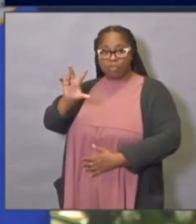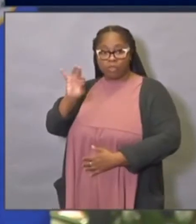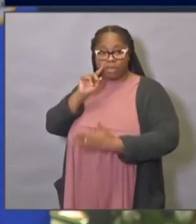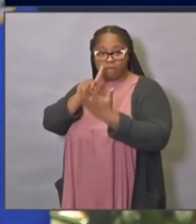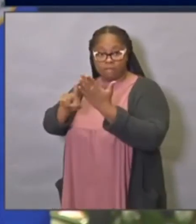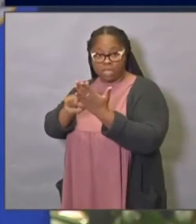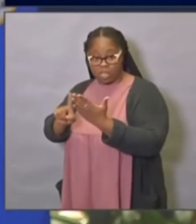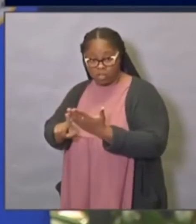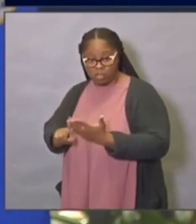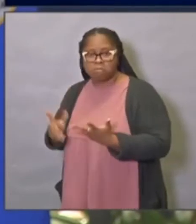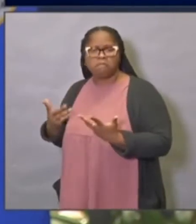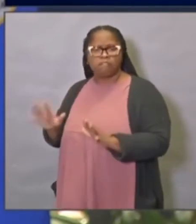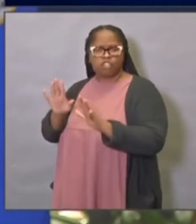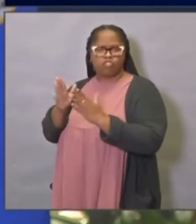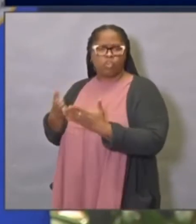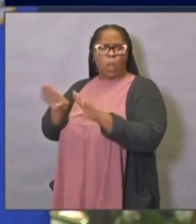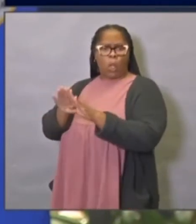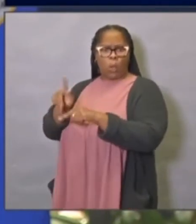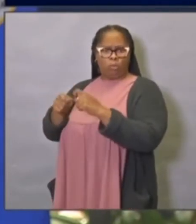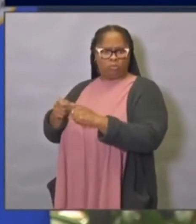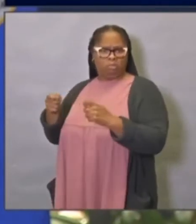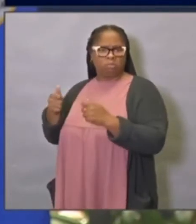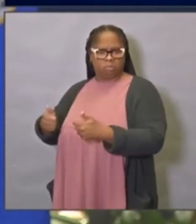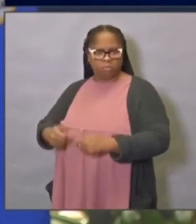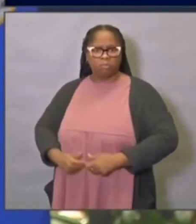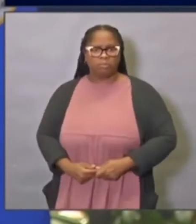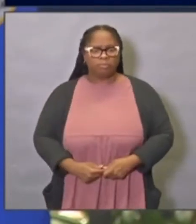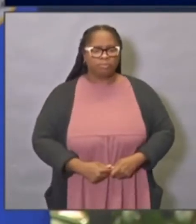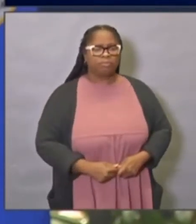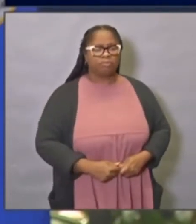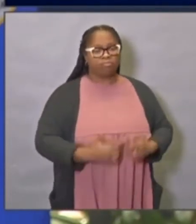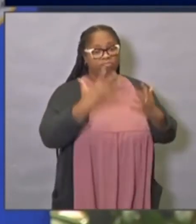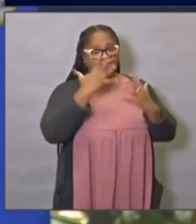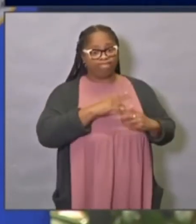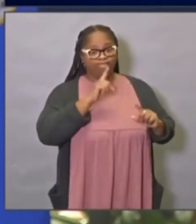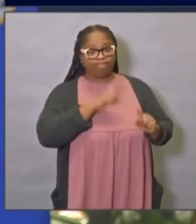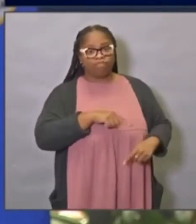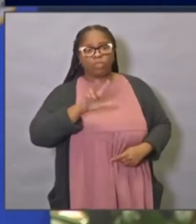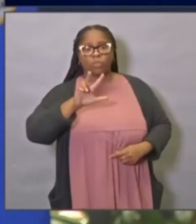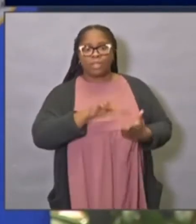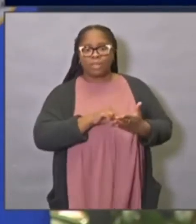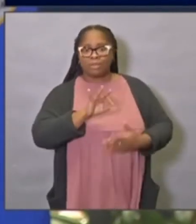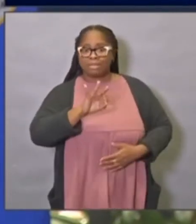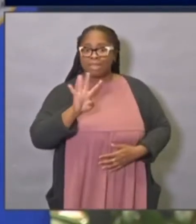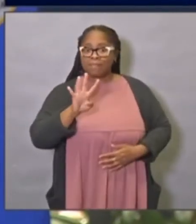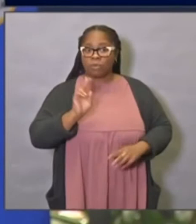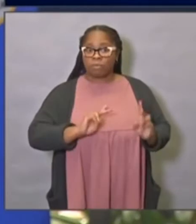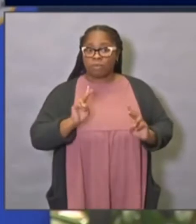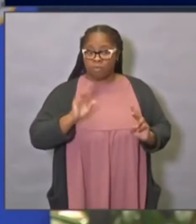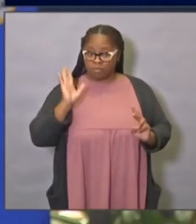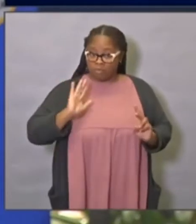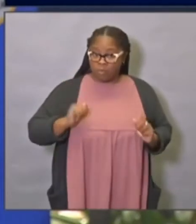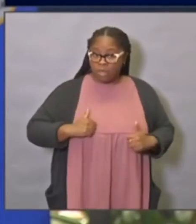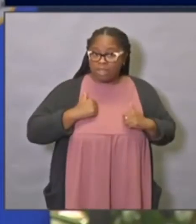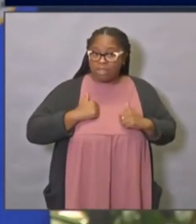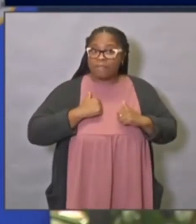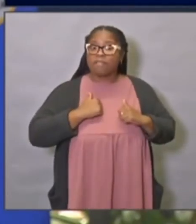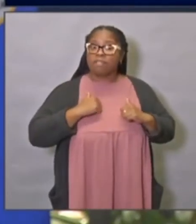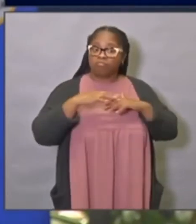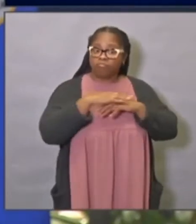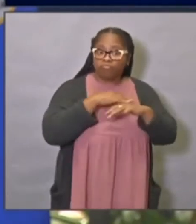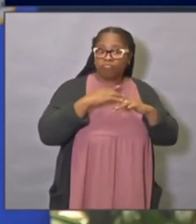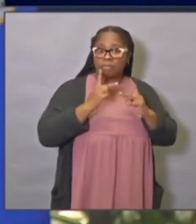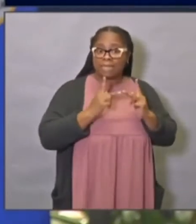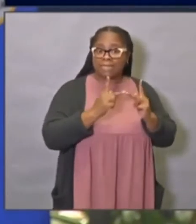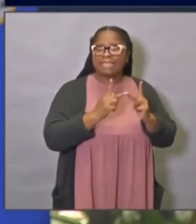1,939 investigations. We're sad to report that 3,094 residents in institutional settings have